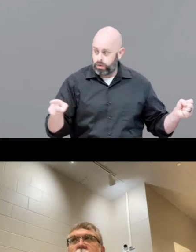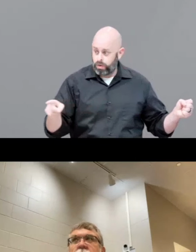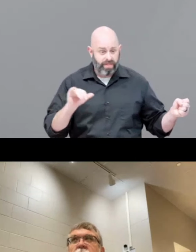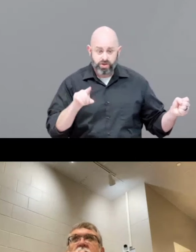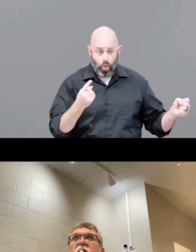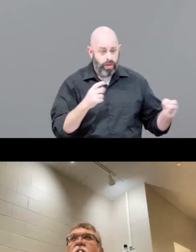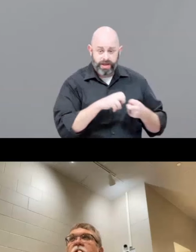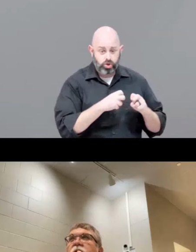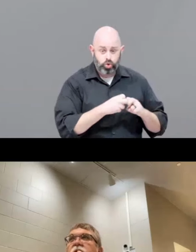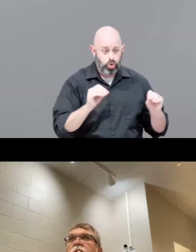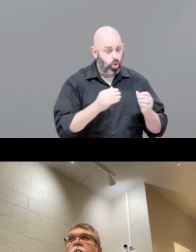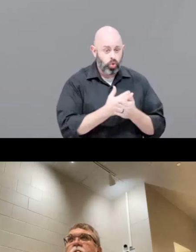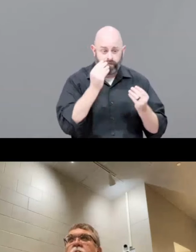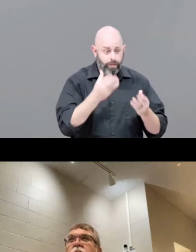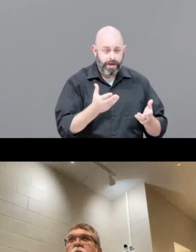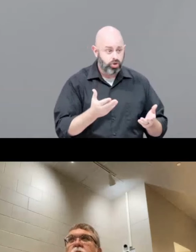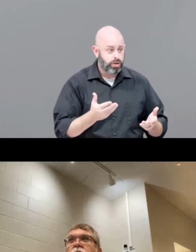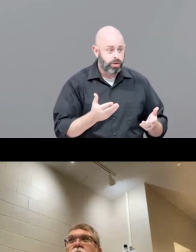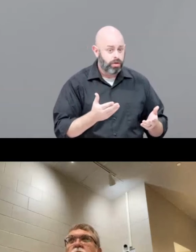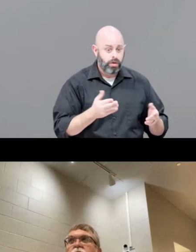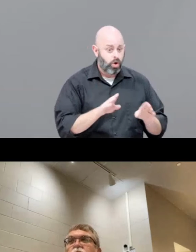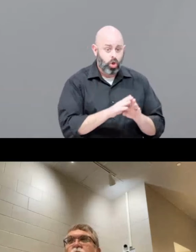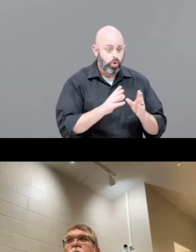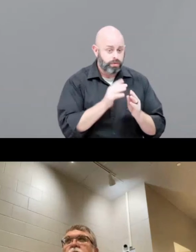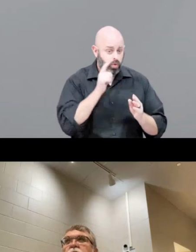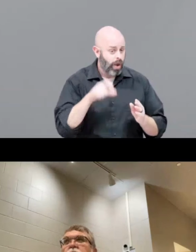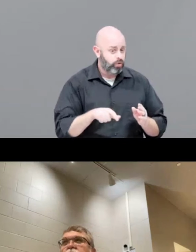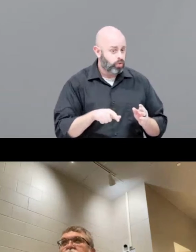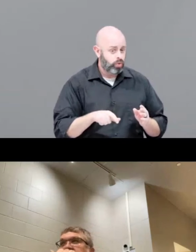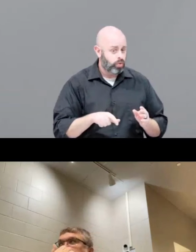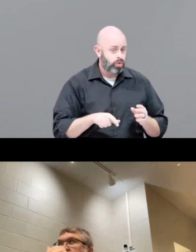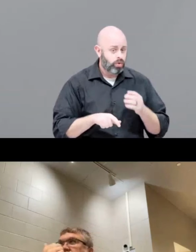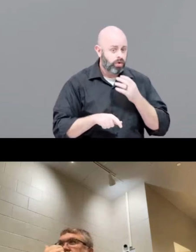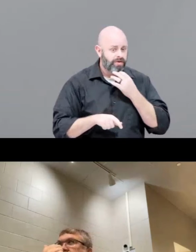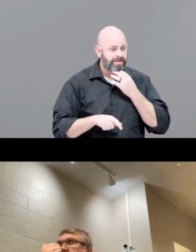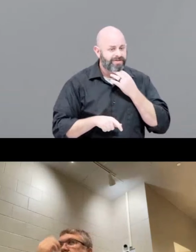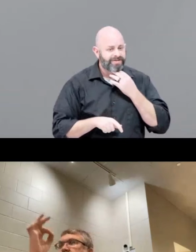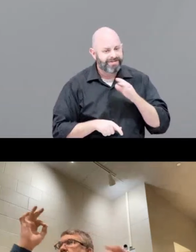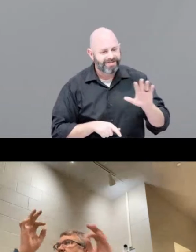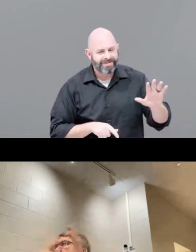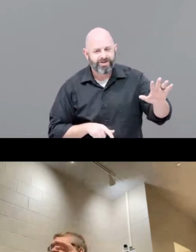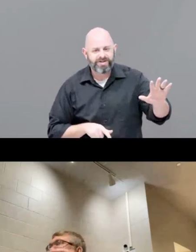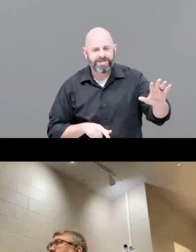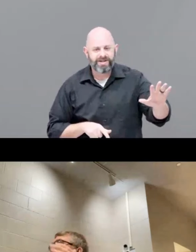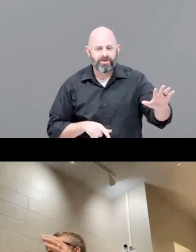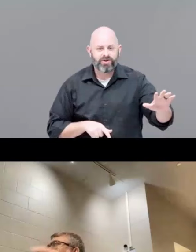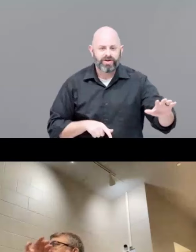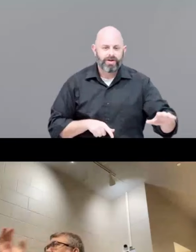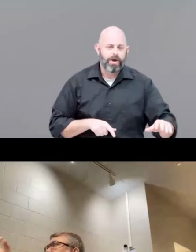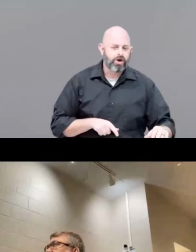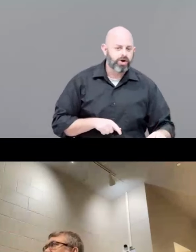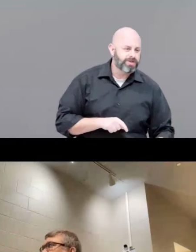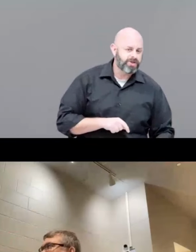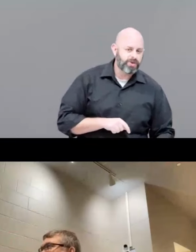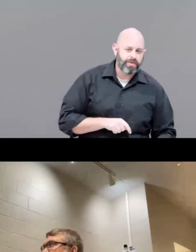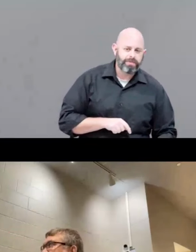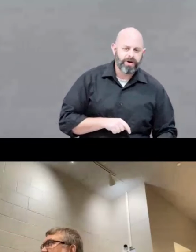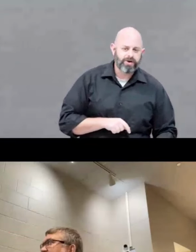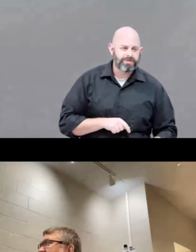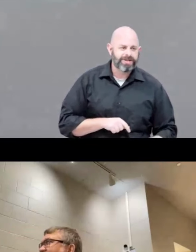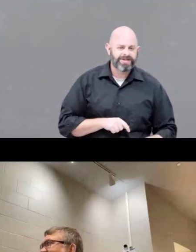didn't issue? you didn't have anything for closed session. No. Okay, all right, fine. So, And there was no. Merry Christmas